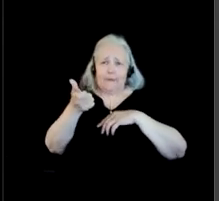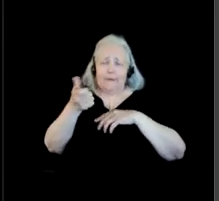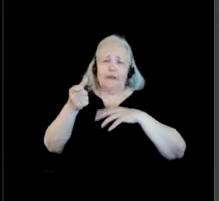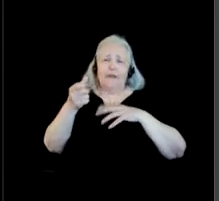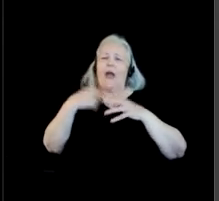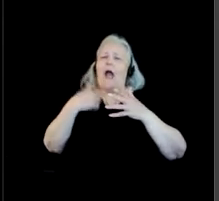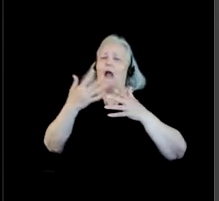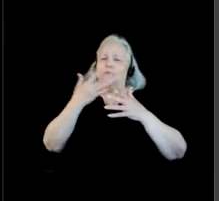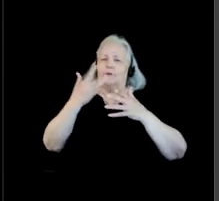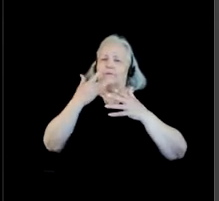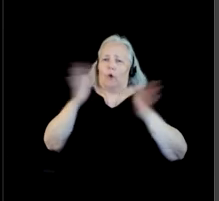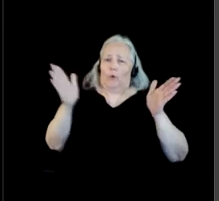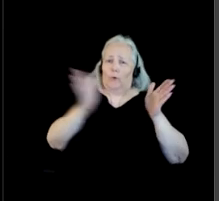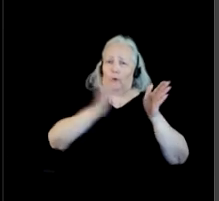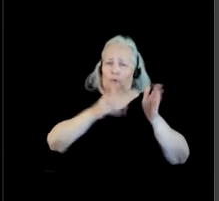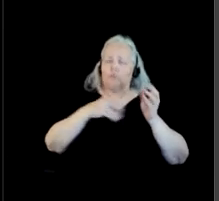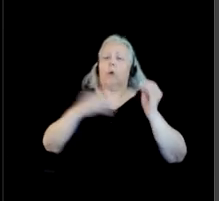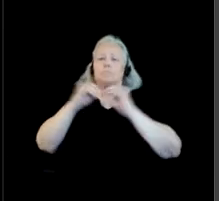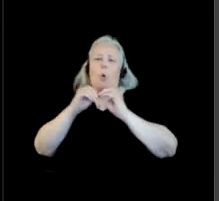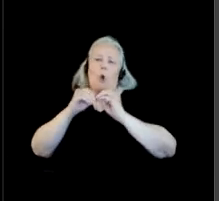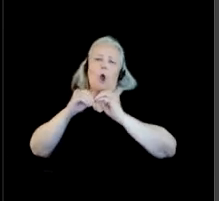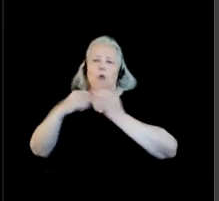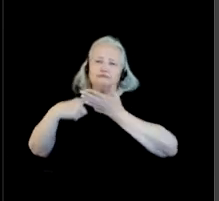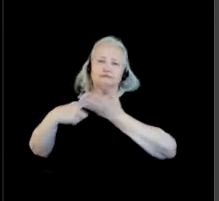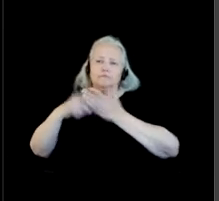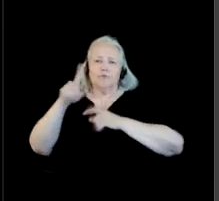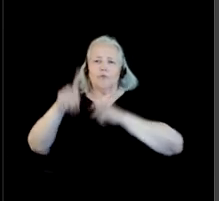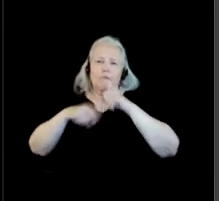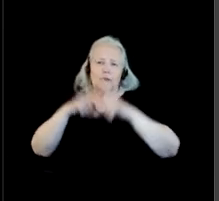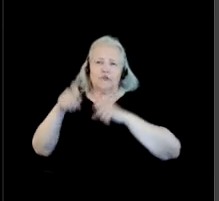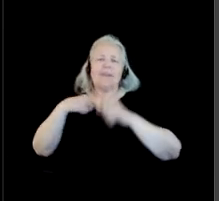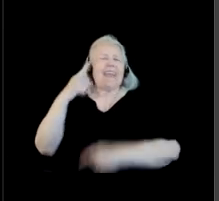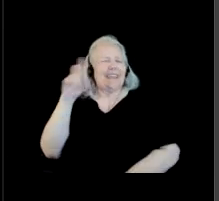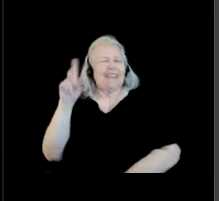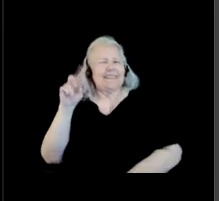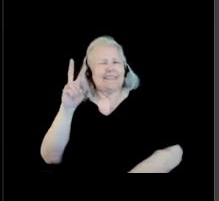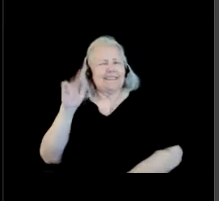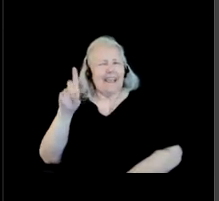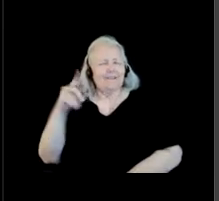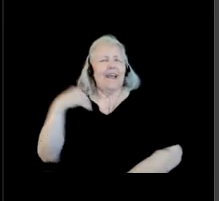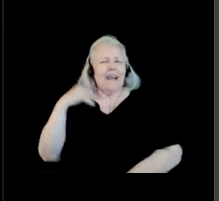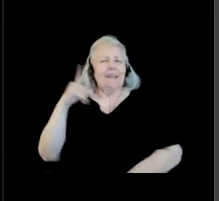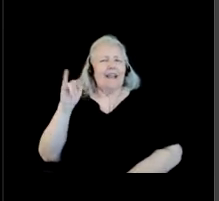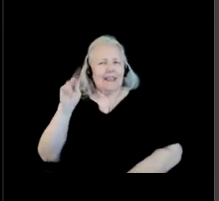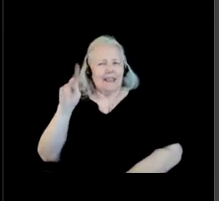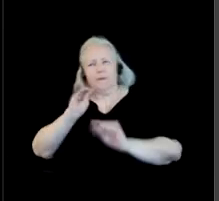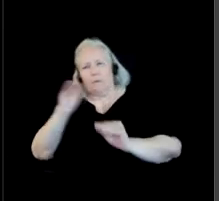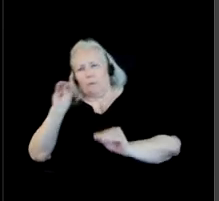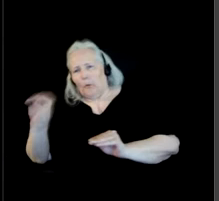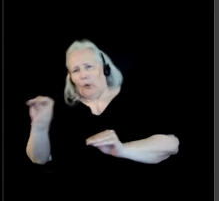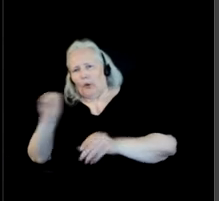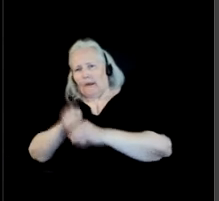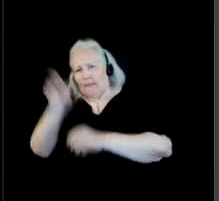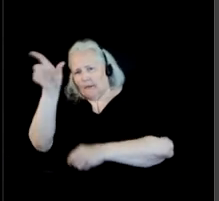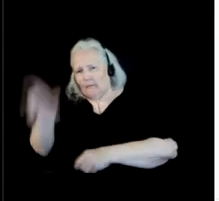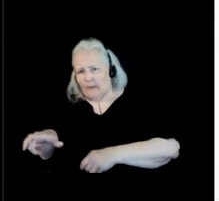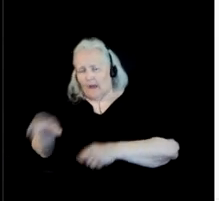and Q&A. And I think David's going to put the link to that paper in the chat box. But I have one more comment to make about the